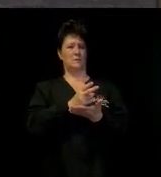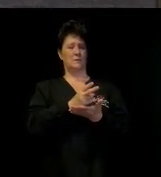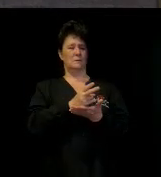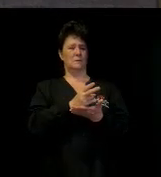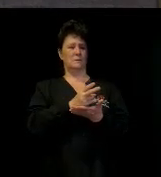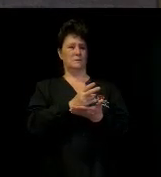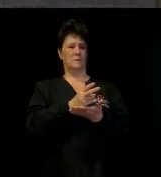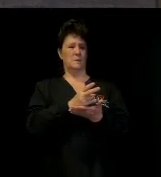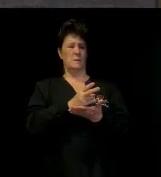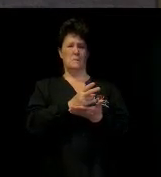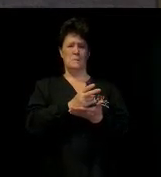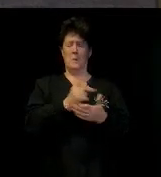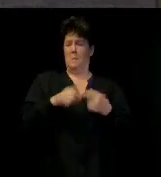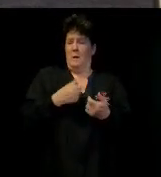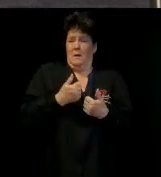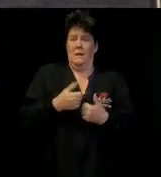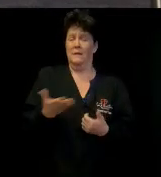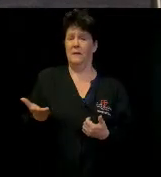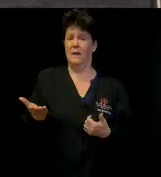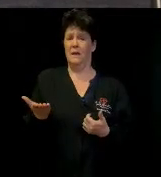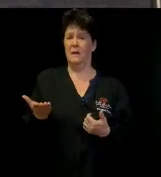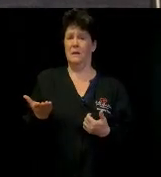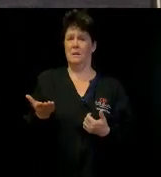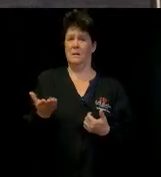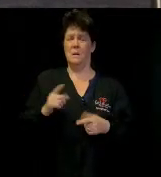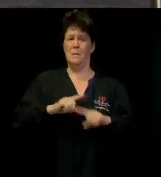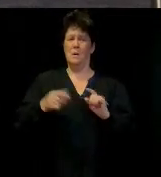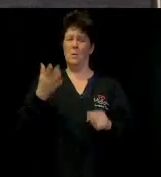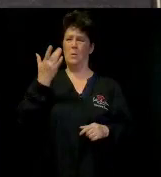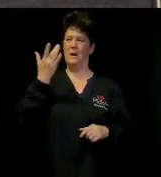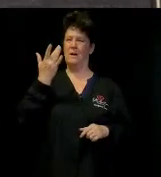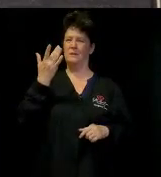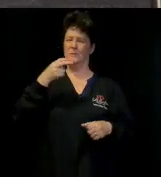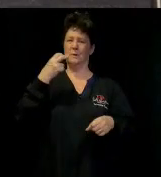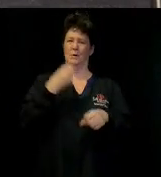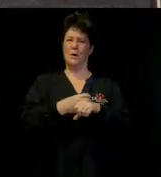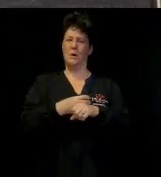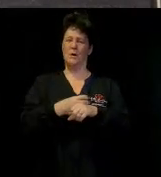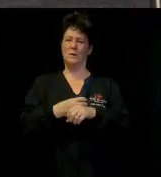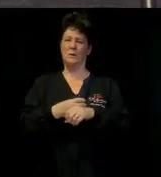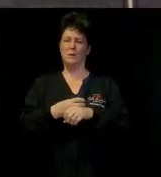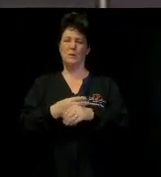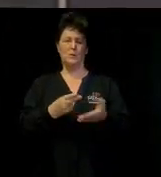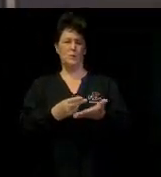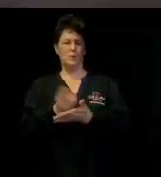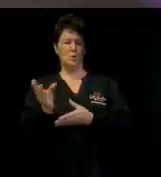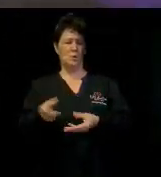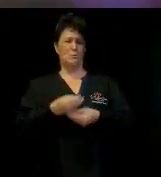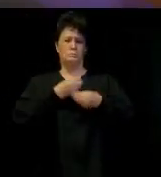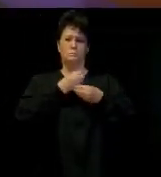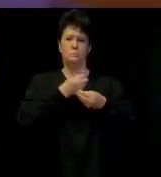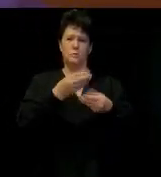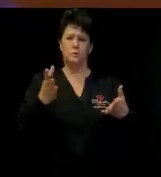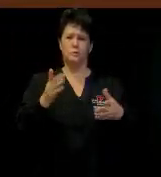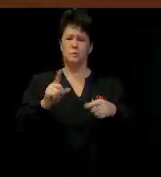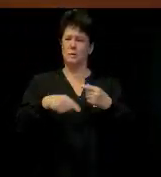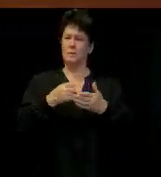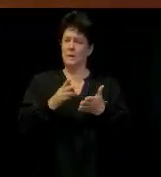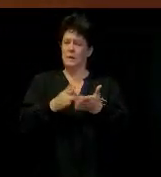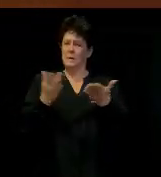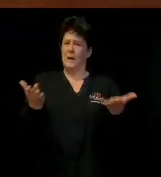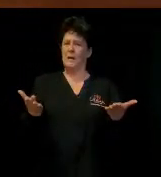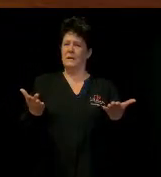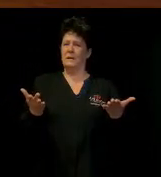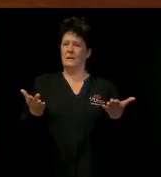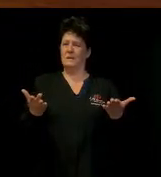believe in? Why are we so easily talked out of things nowadays? See, God, because I used to be challenged with this in Bible school